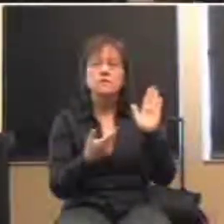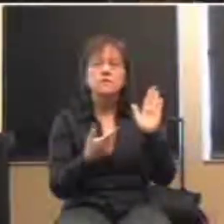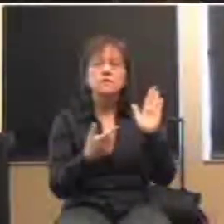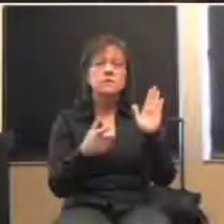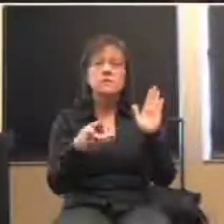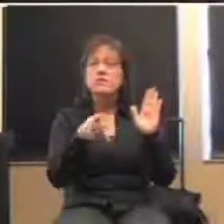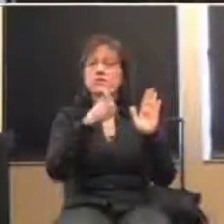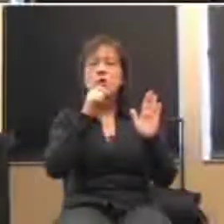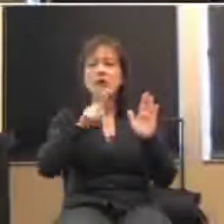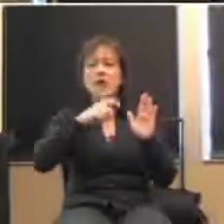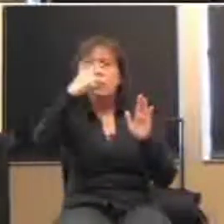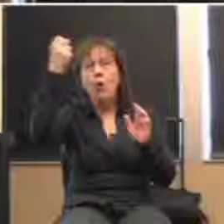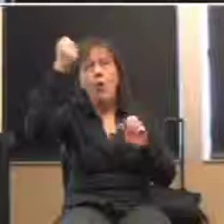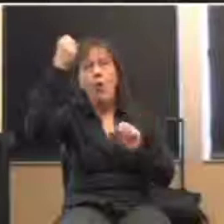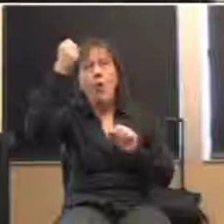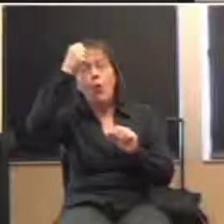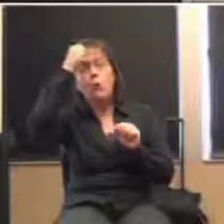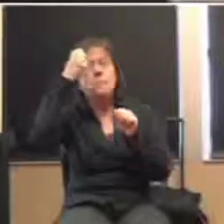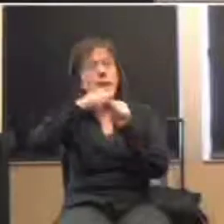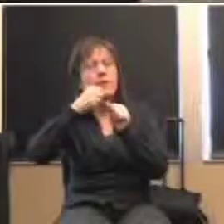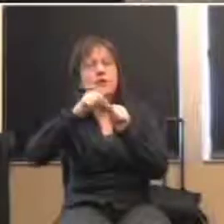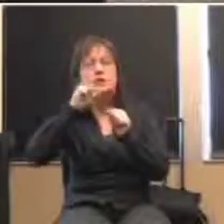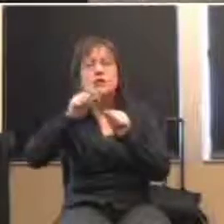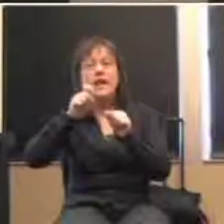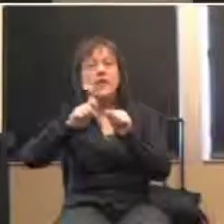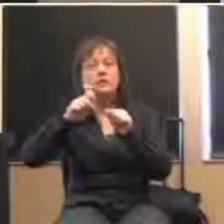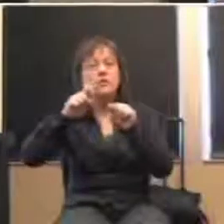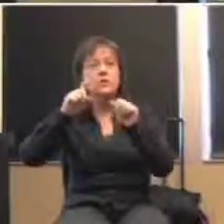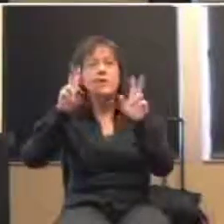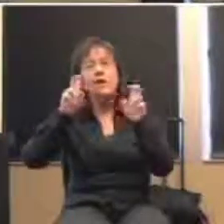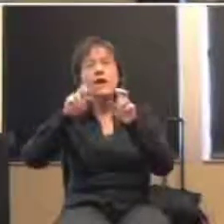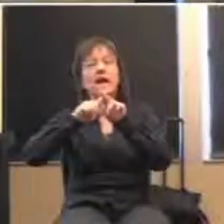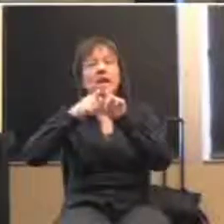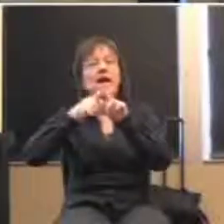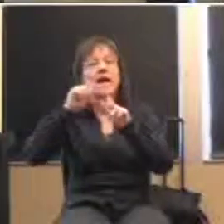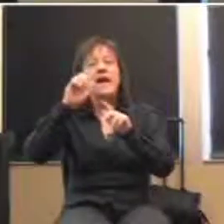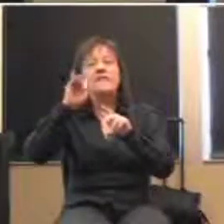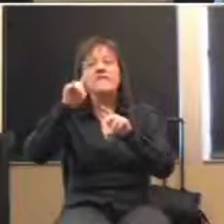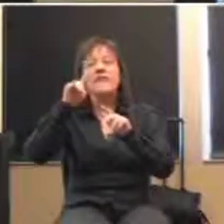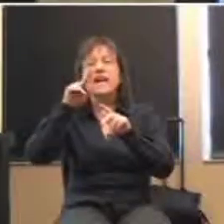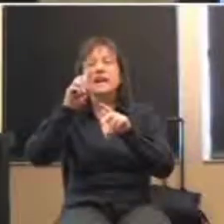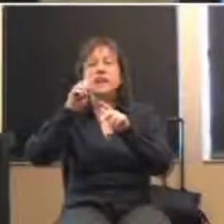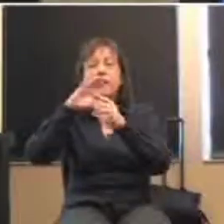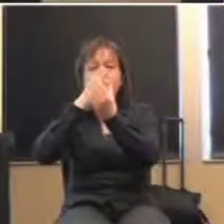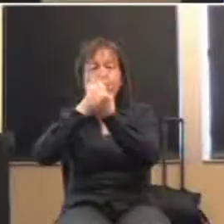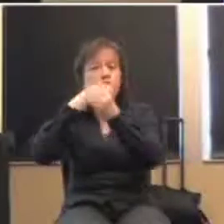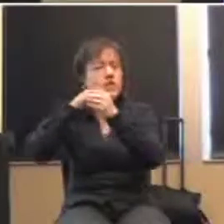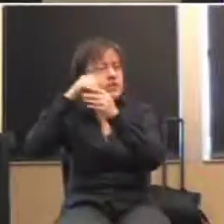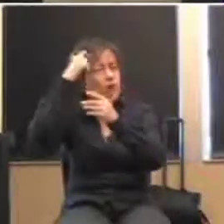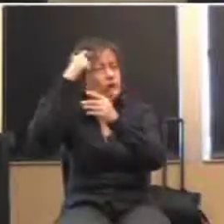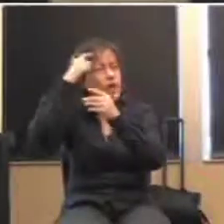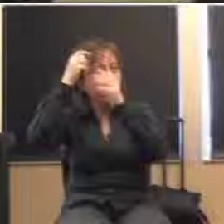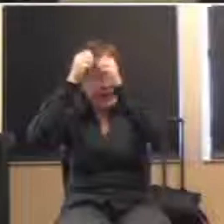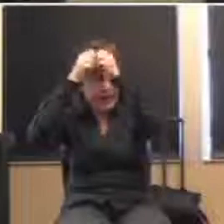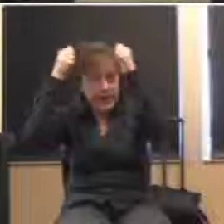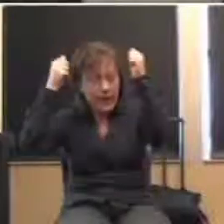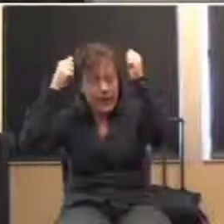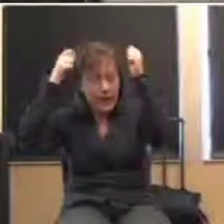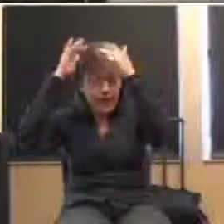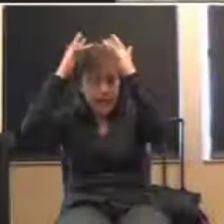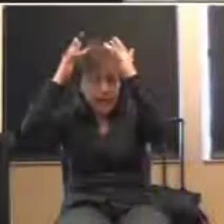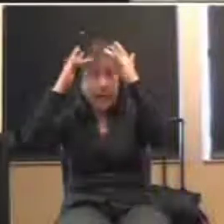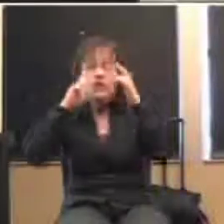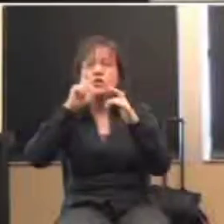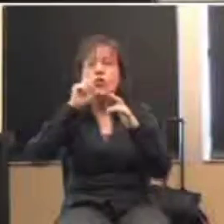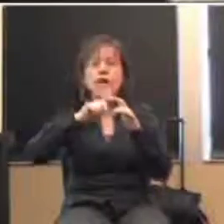memory bank. You don't have to activate a folder in your brain. You don't have to cognitively hold